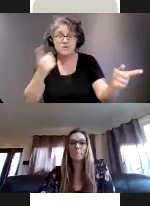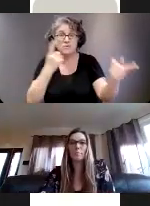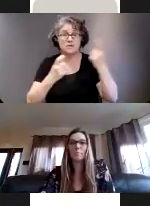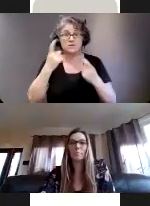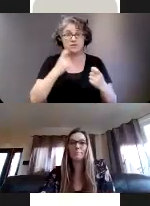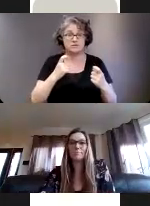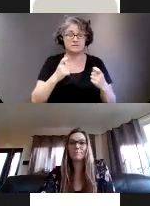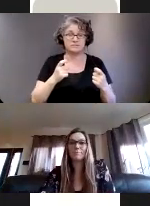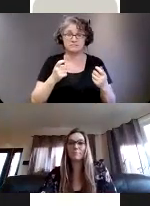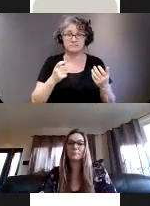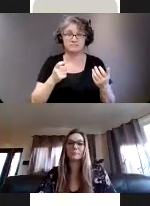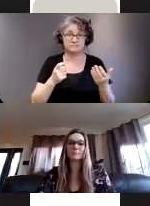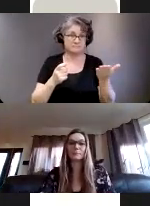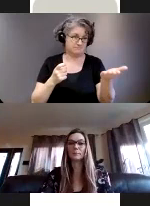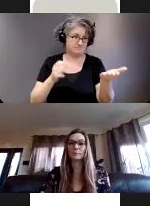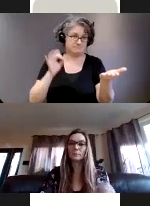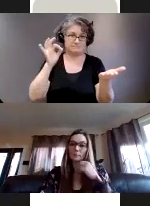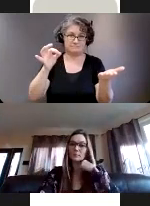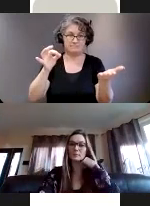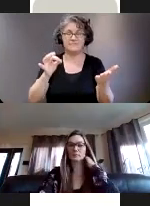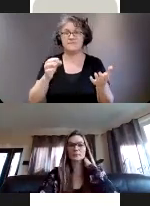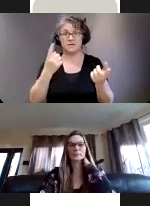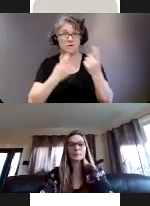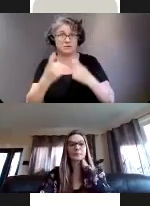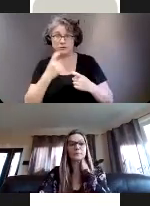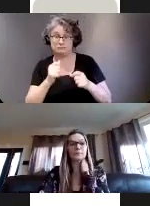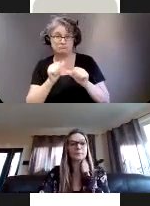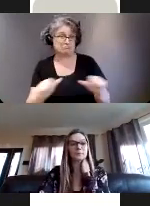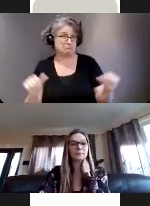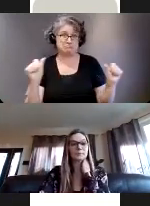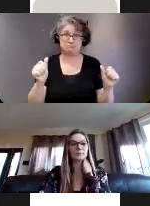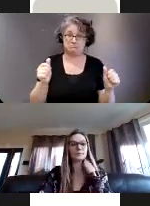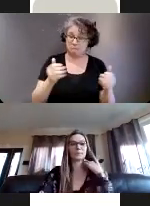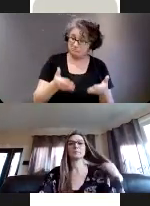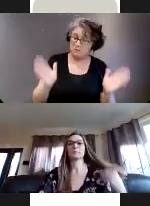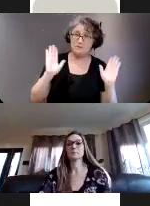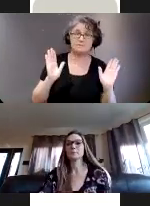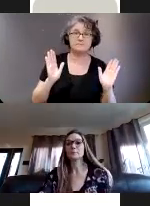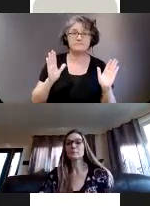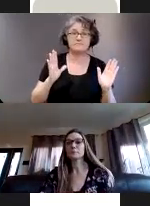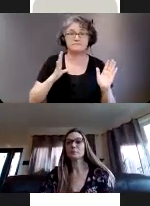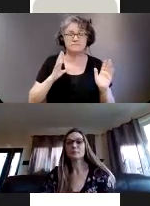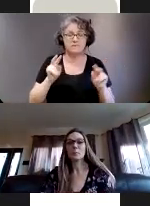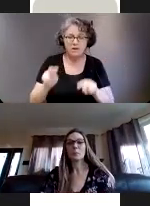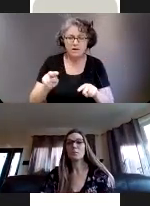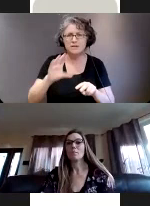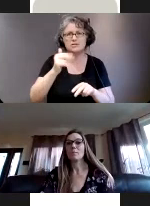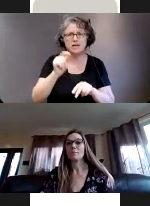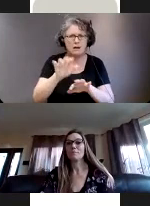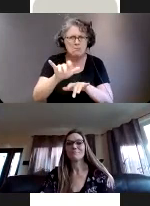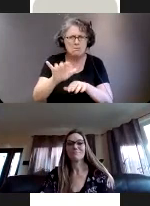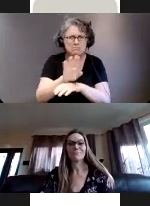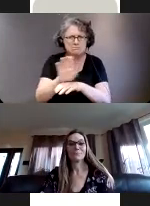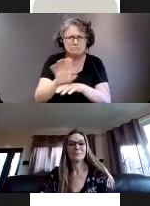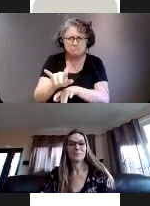actually, so you guys have that there, but we will do questions now. And I'll take a look. You guys have been very active in